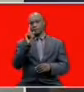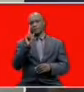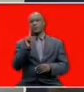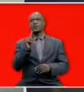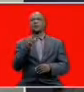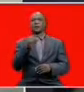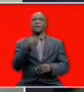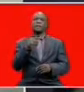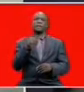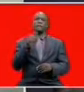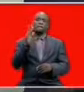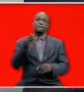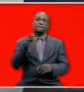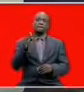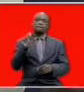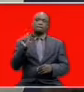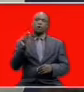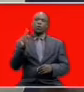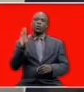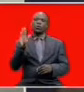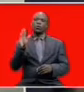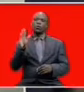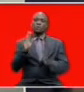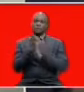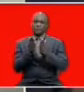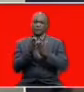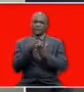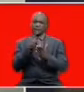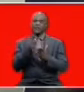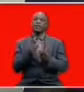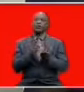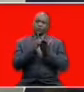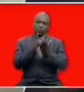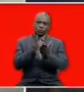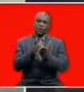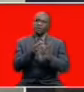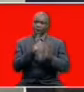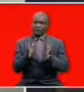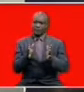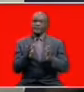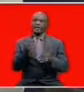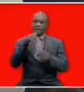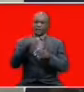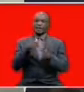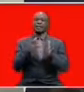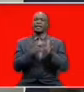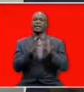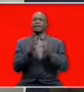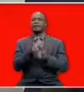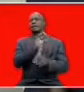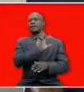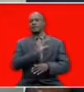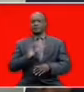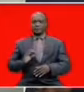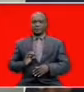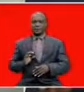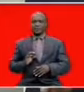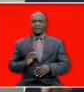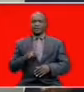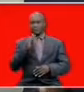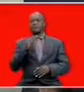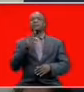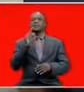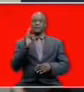can do all things through Christ who strengthened me. Mm-hmm. So we believe there is nothing that cannot be achieved. If only we can